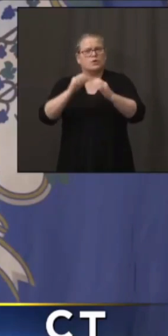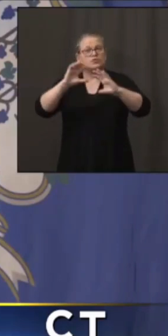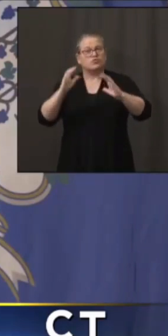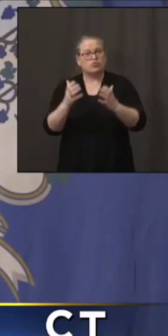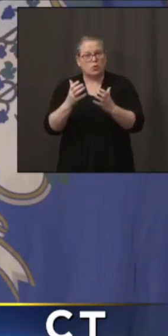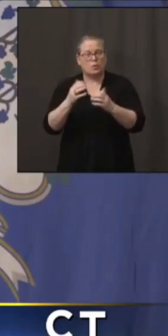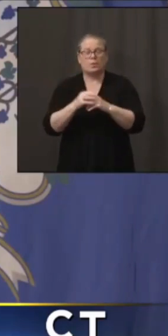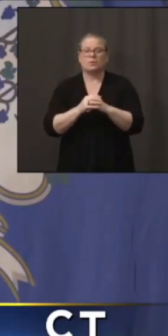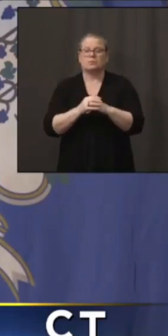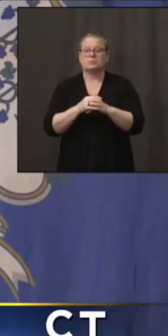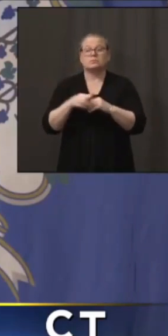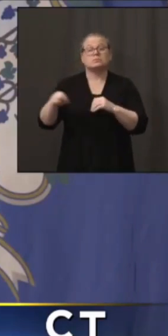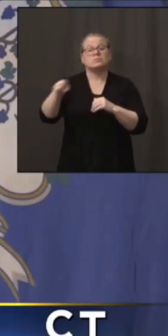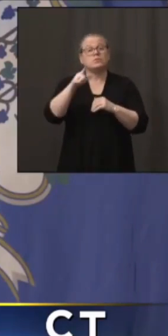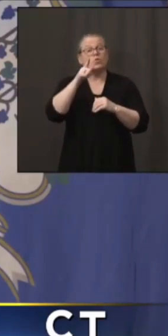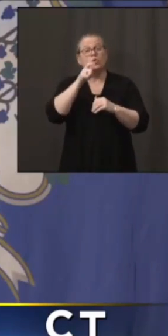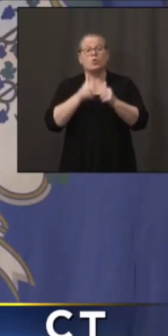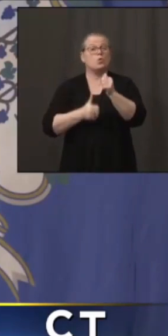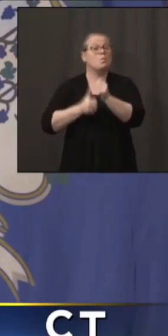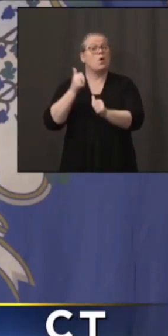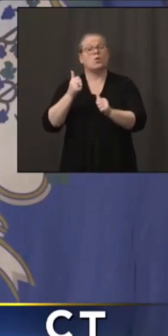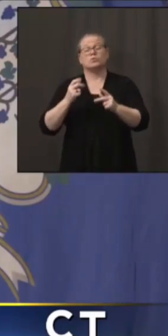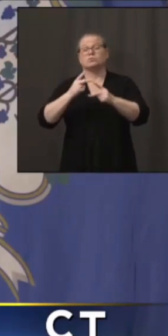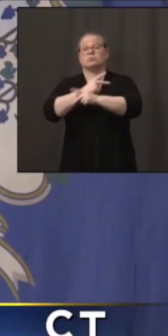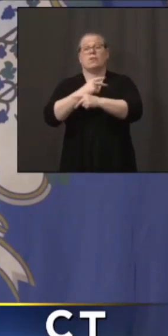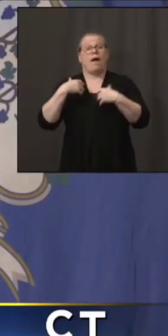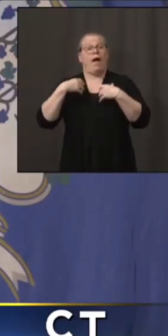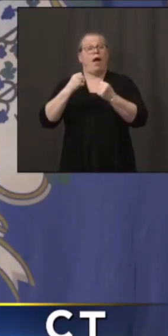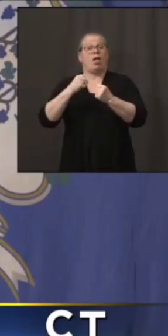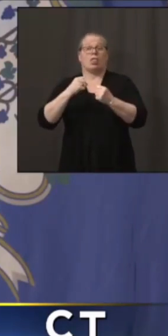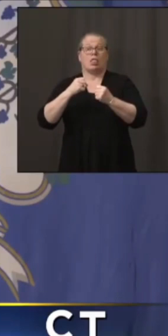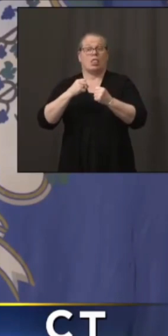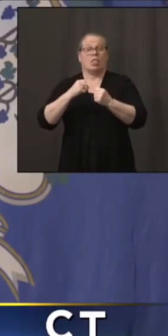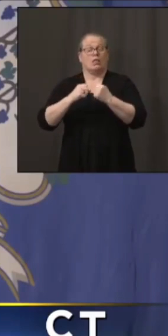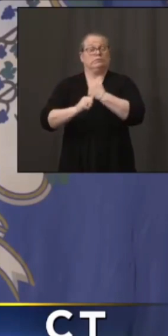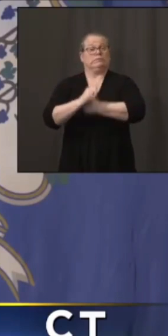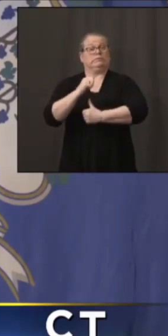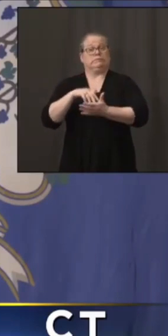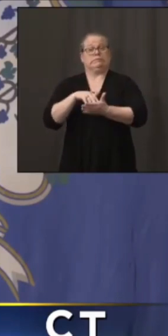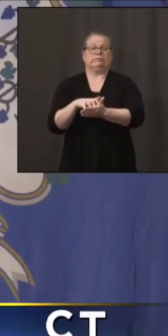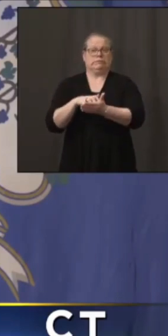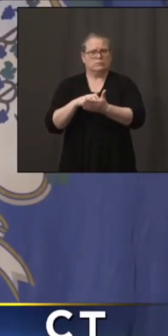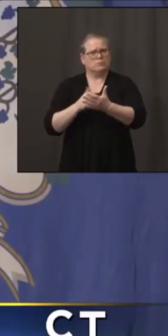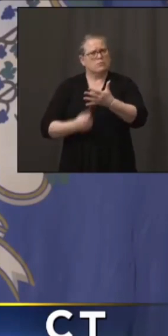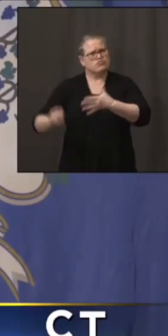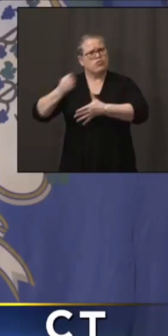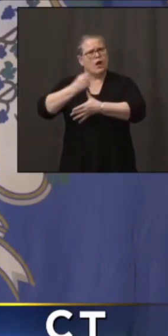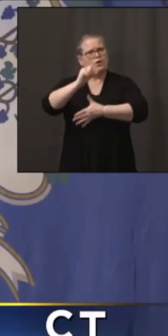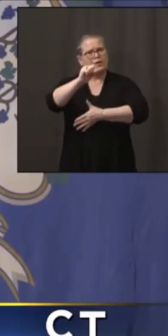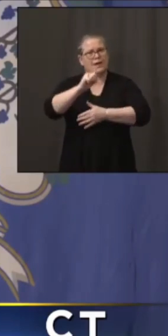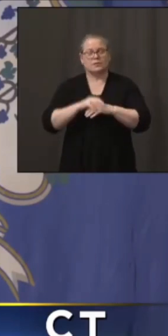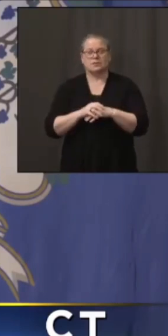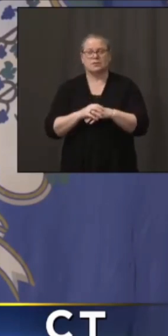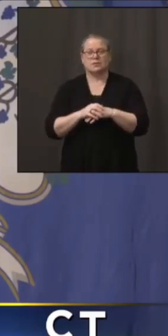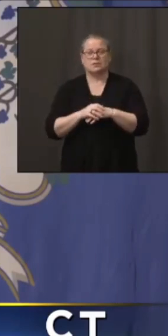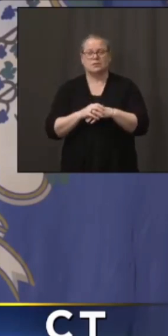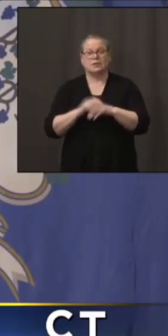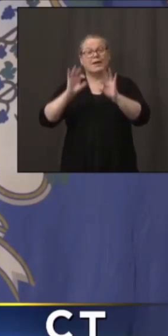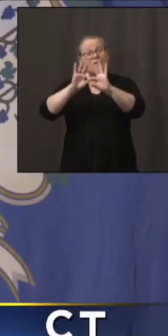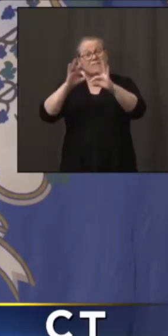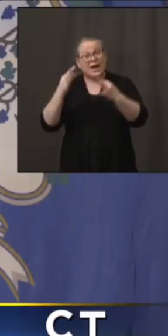the greatest health risk are priorities. And secondly, when it comes to seeing loved ones, we're doing everything we